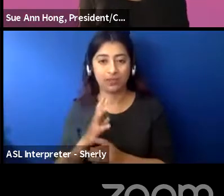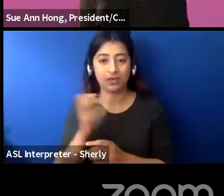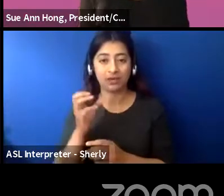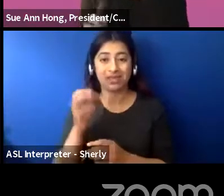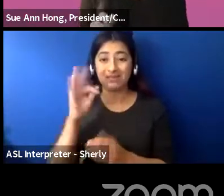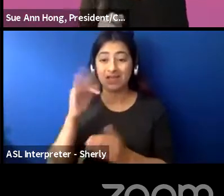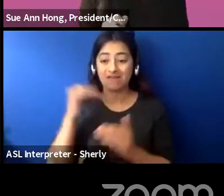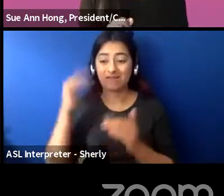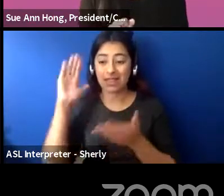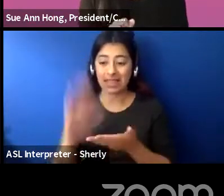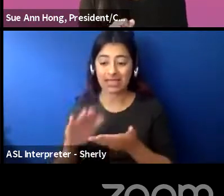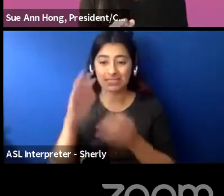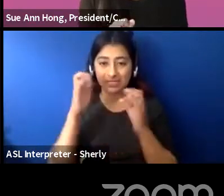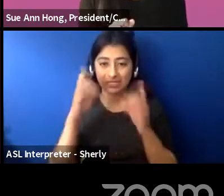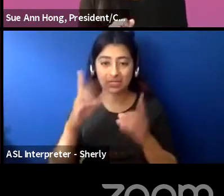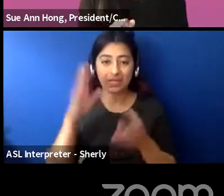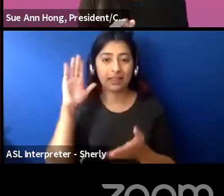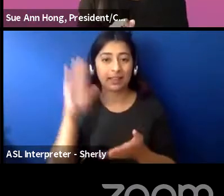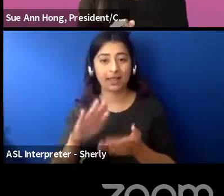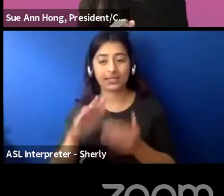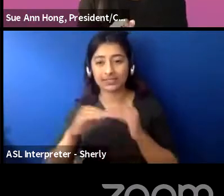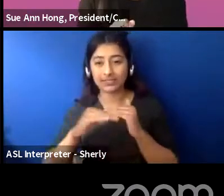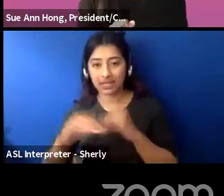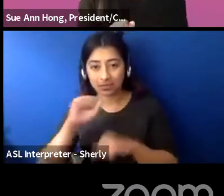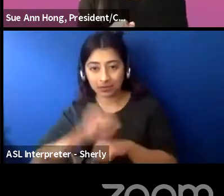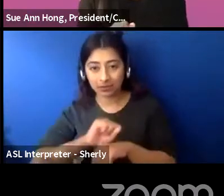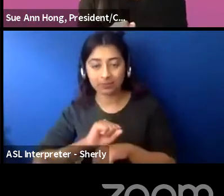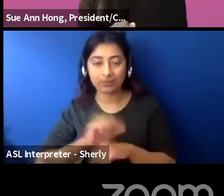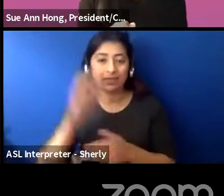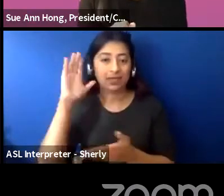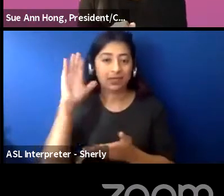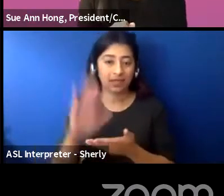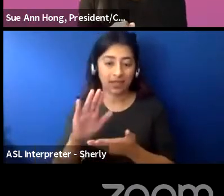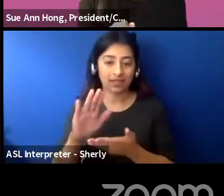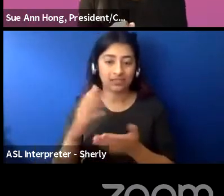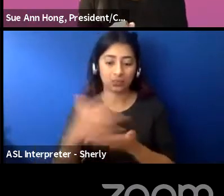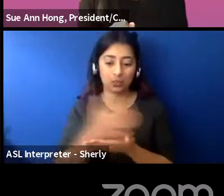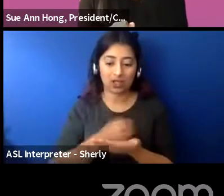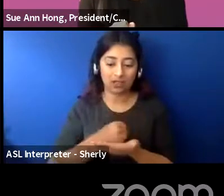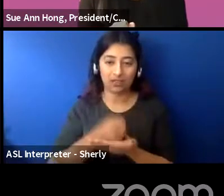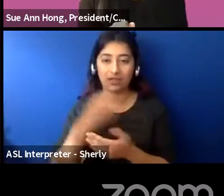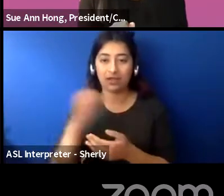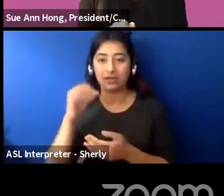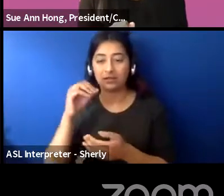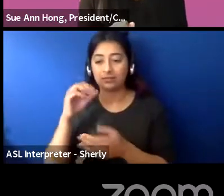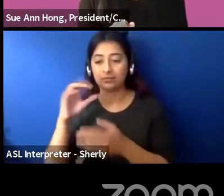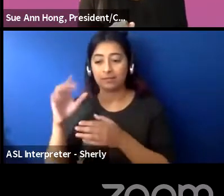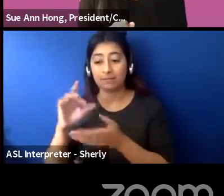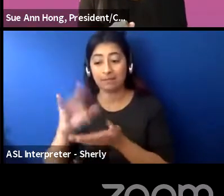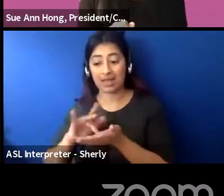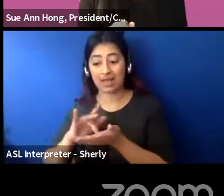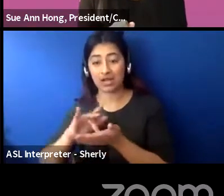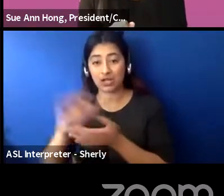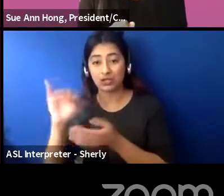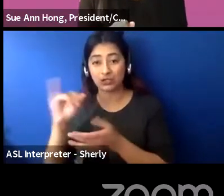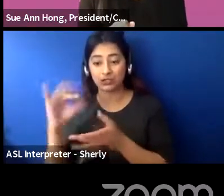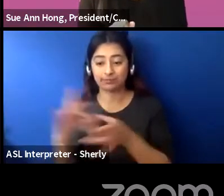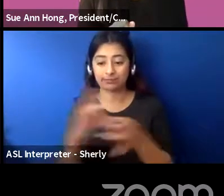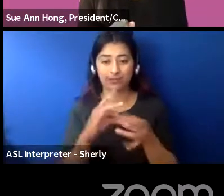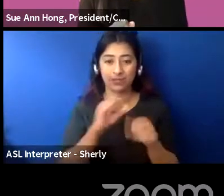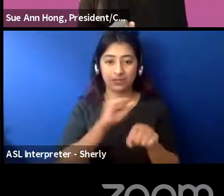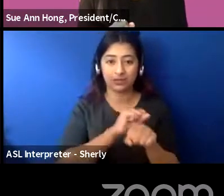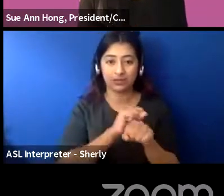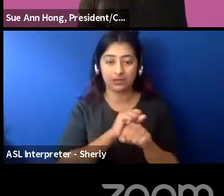less stable job, less wealth, and medical insurance is connected to your job, then you can see how COVID is not just a